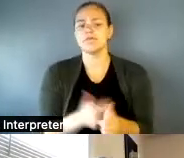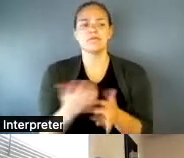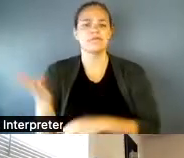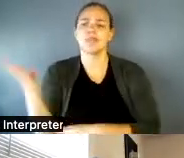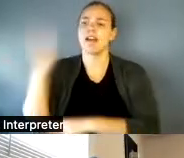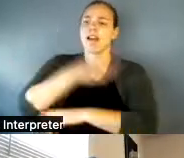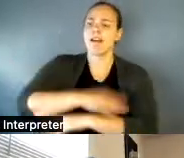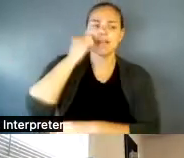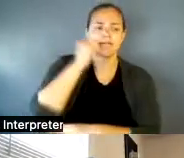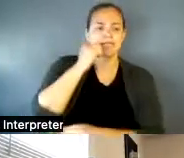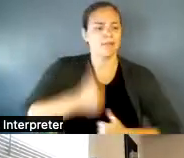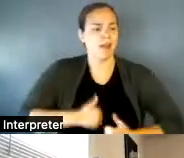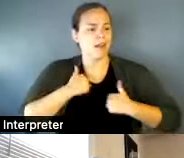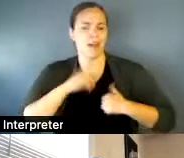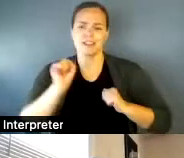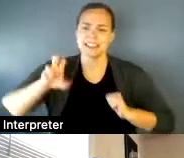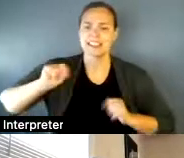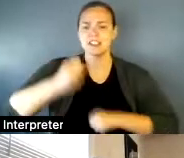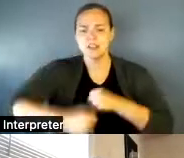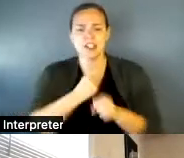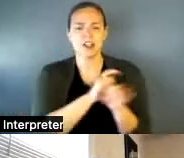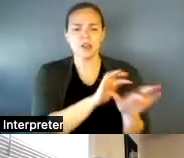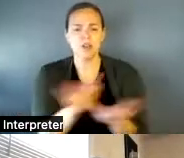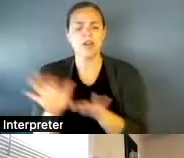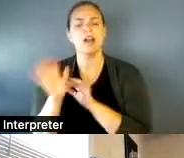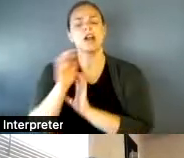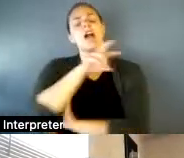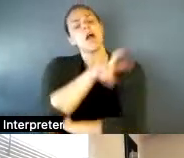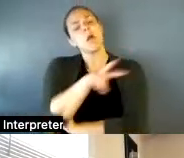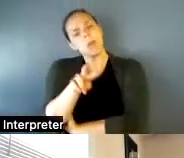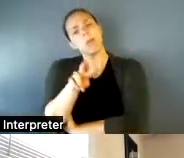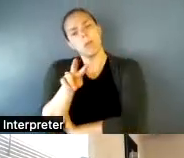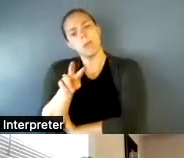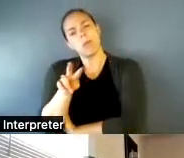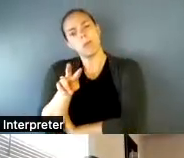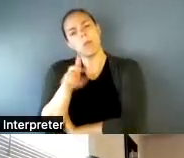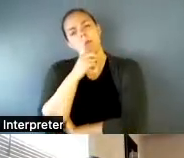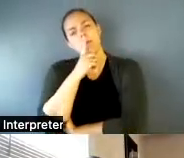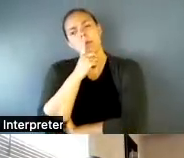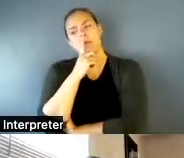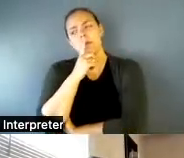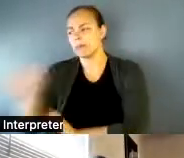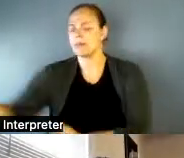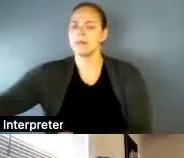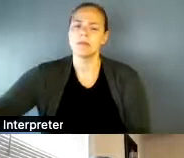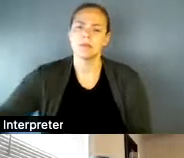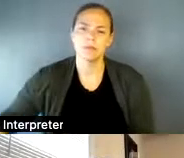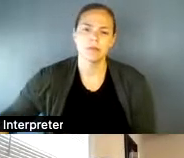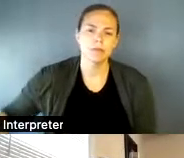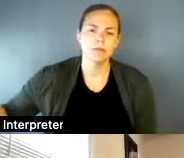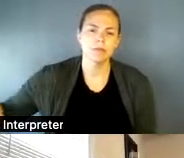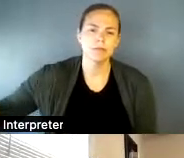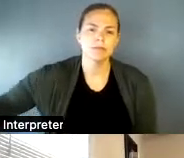the seasons, etc. It's interesting to think about how actually, in fact, the Fryes made their money, which was through